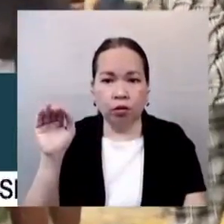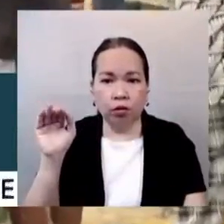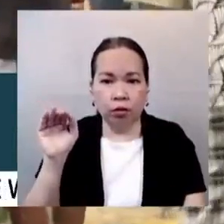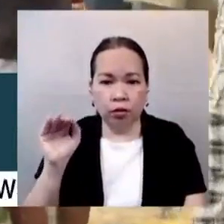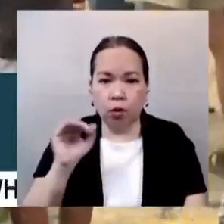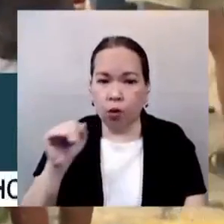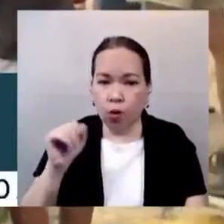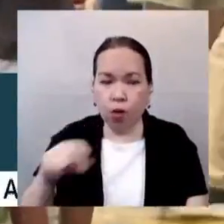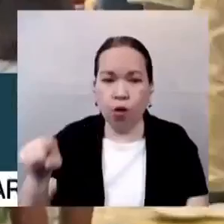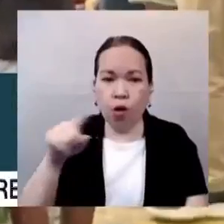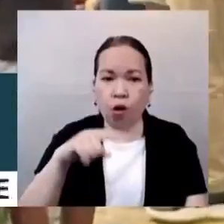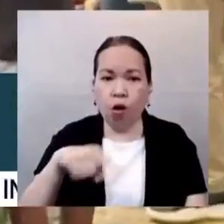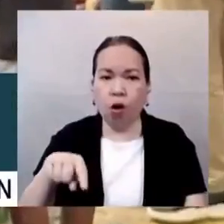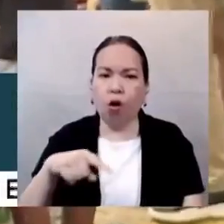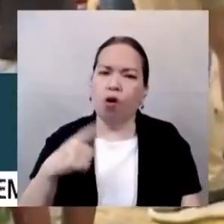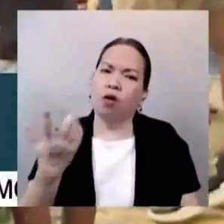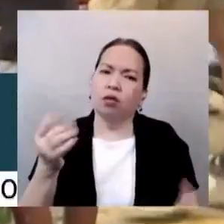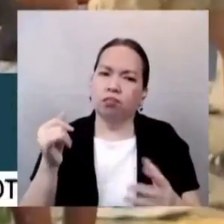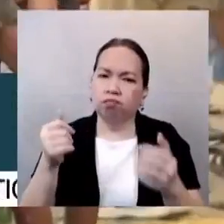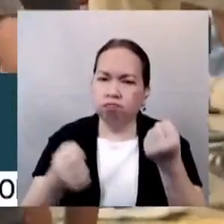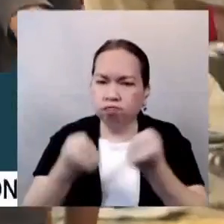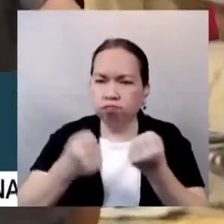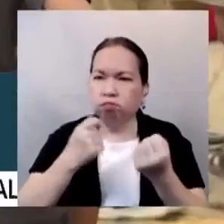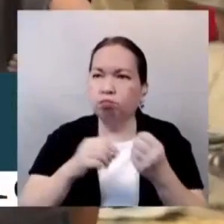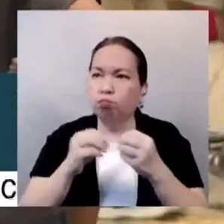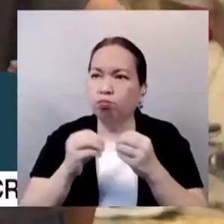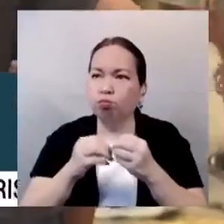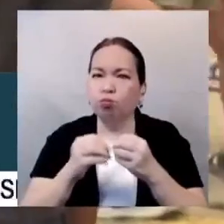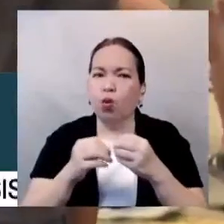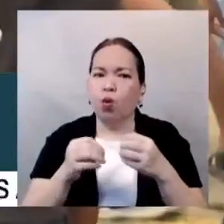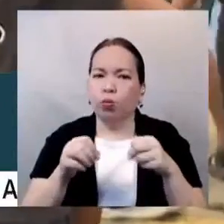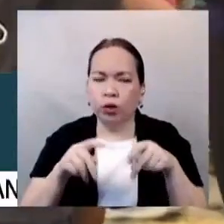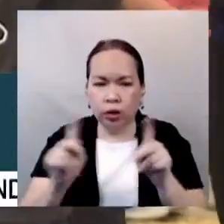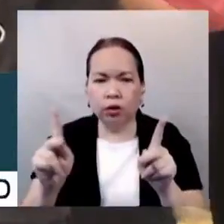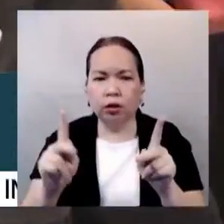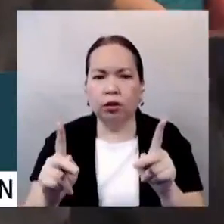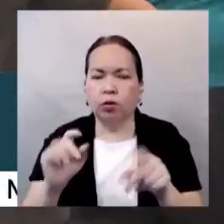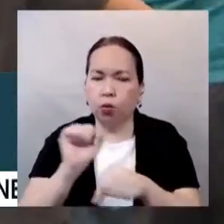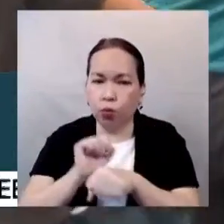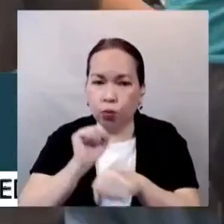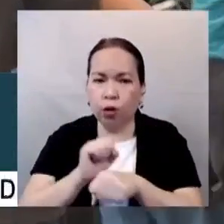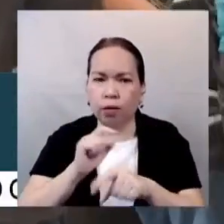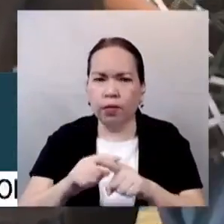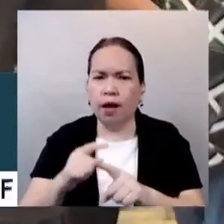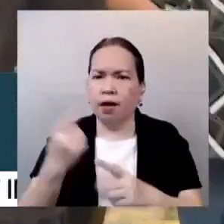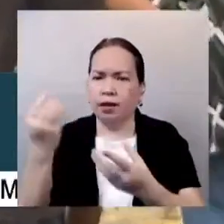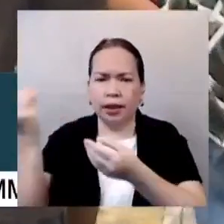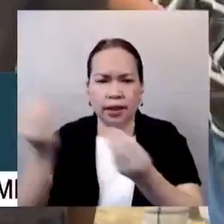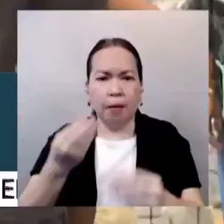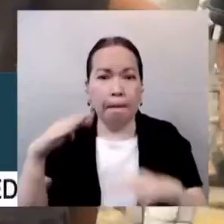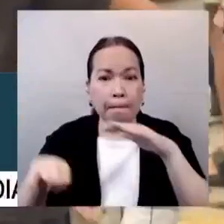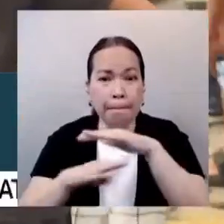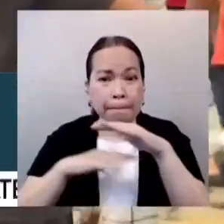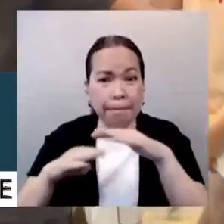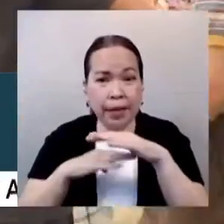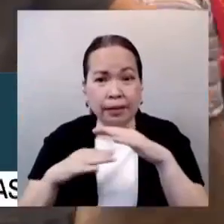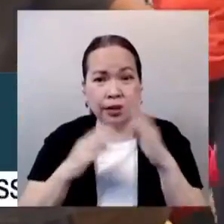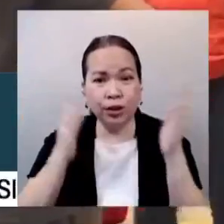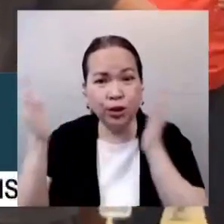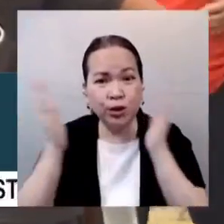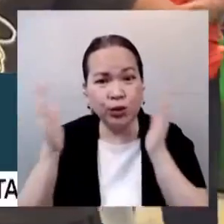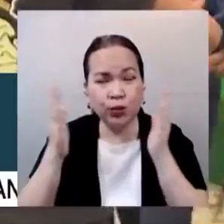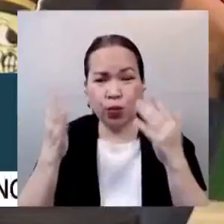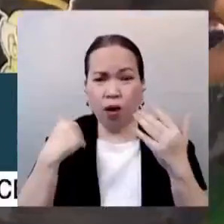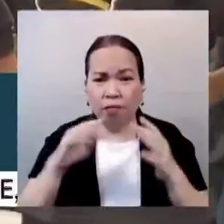for higher wages, better job opportunities, and immediate delivery of basic social services amid the rising